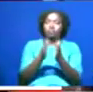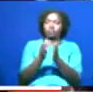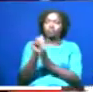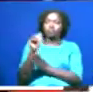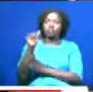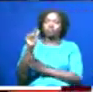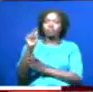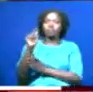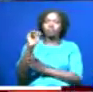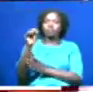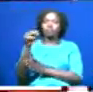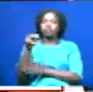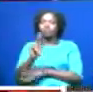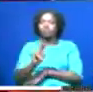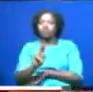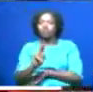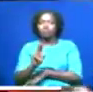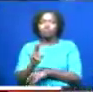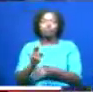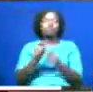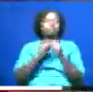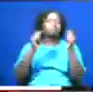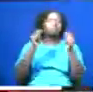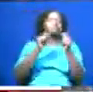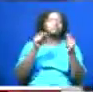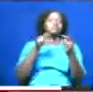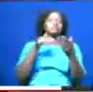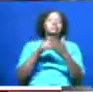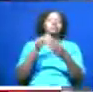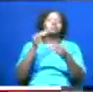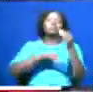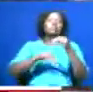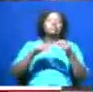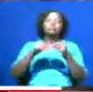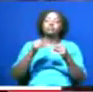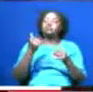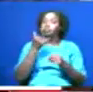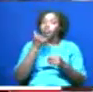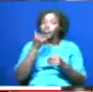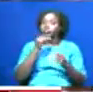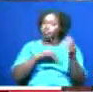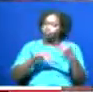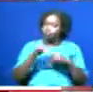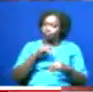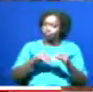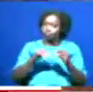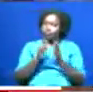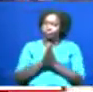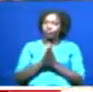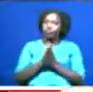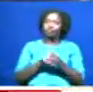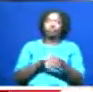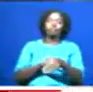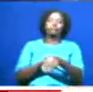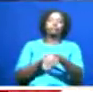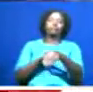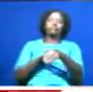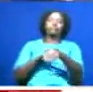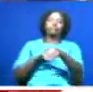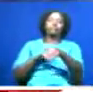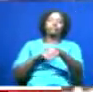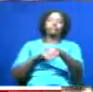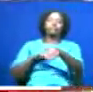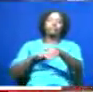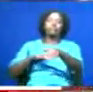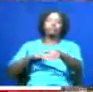Abubakar, has amassed protests over alleged electoral fraud. Supporters who caused traffic jams in parts of Abuja also